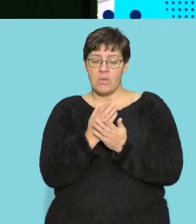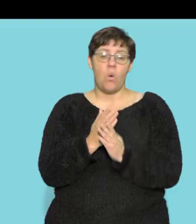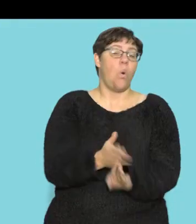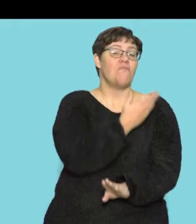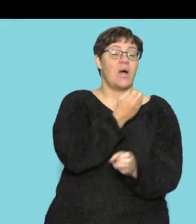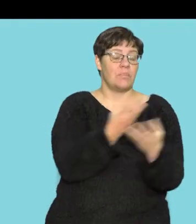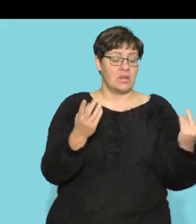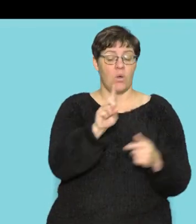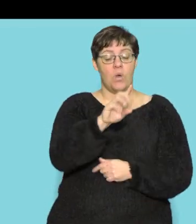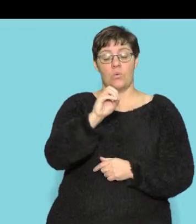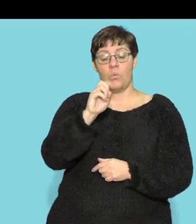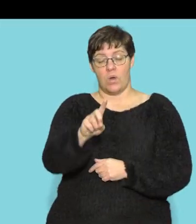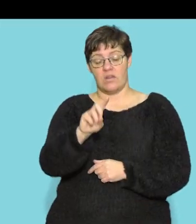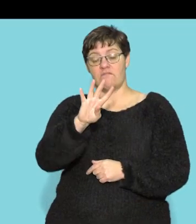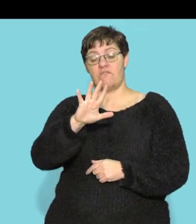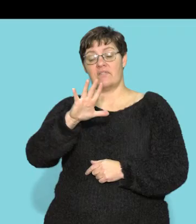removing?